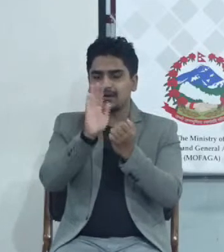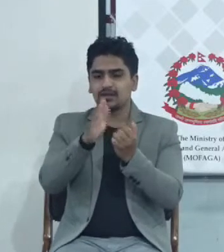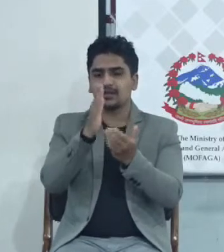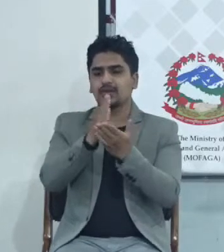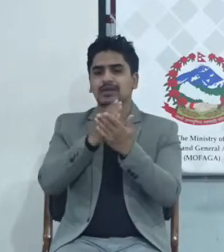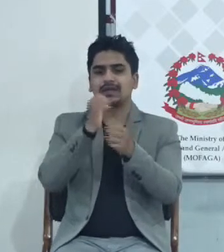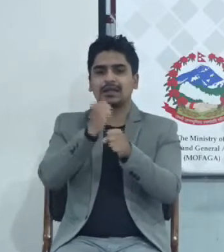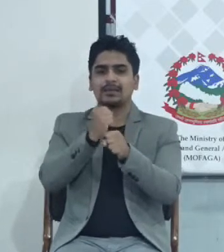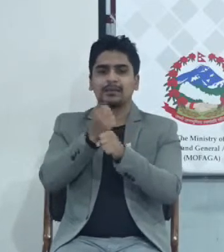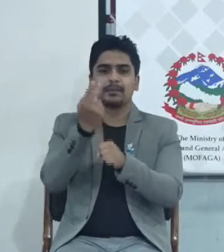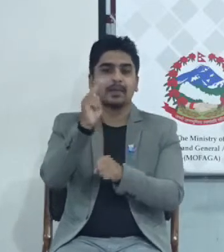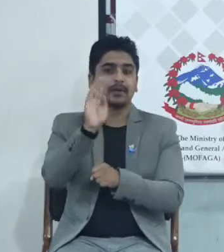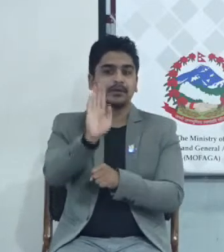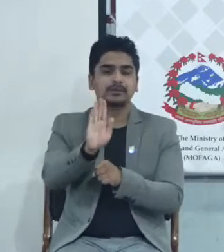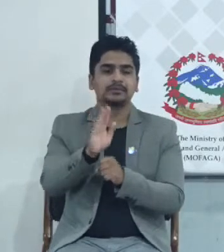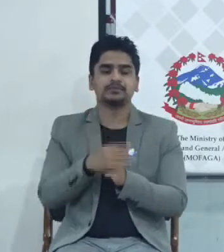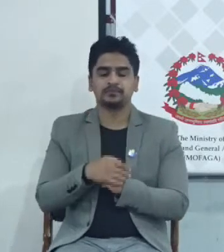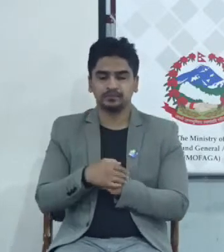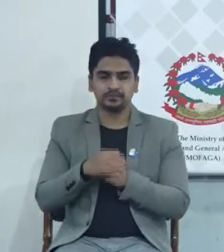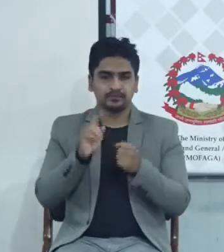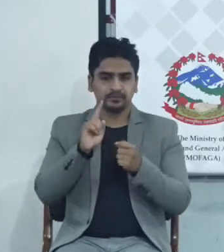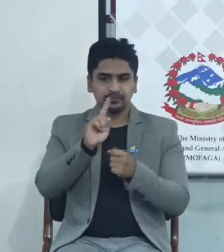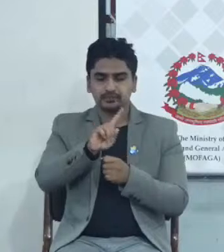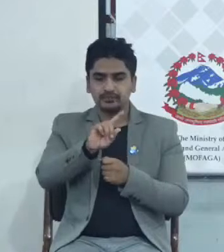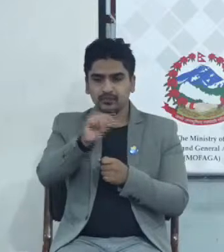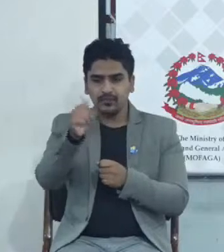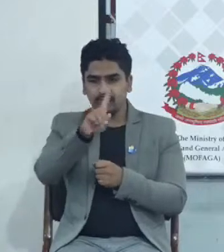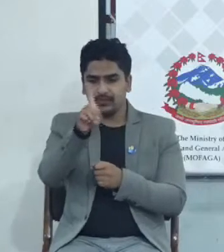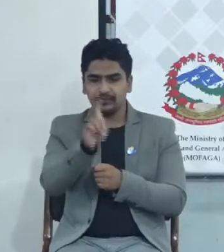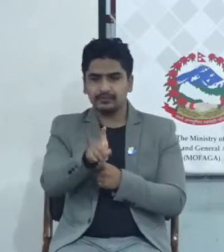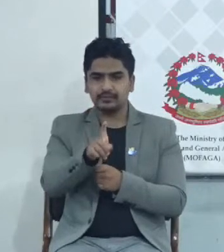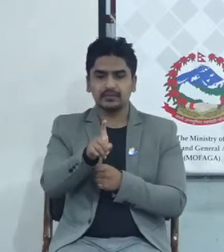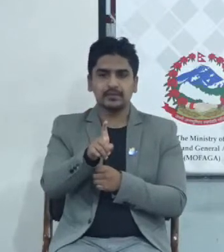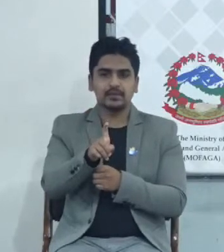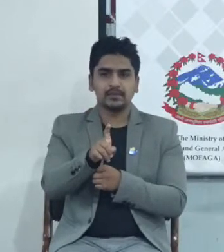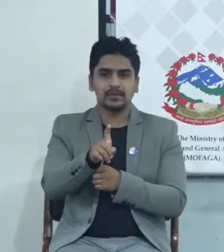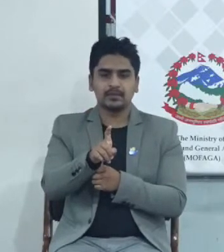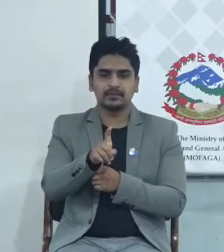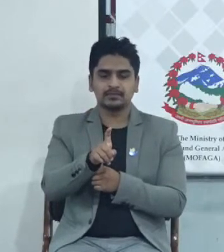Sangeeta Bhandari, Amargadi municipality,